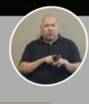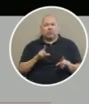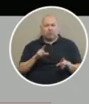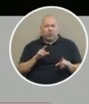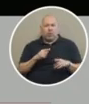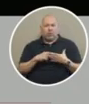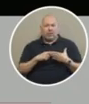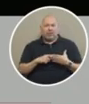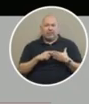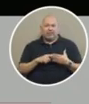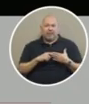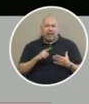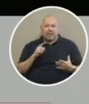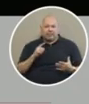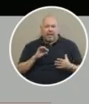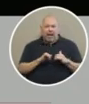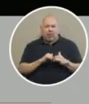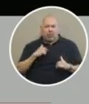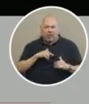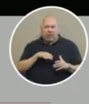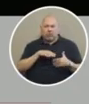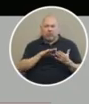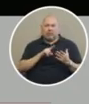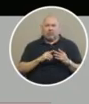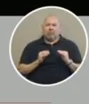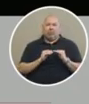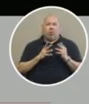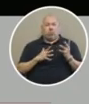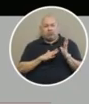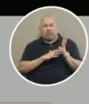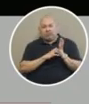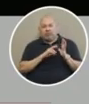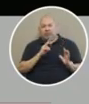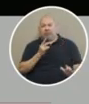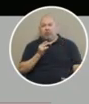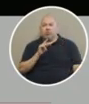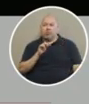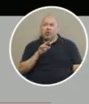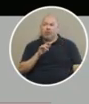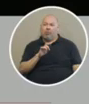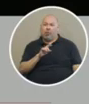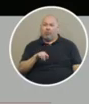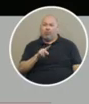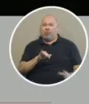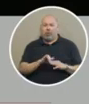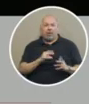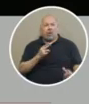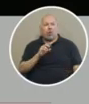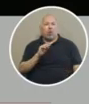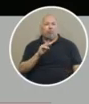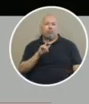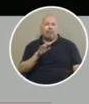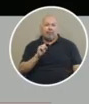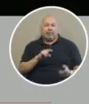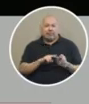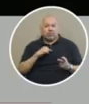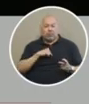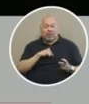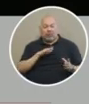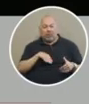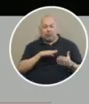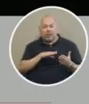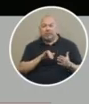to discuss how we address those that are most vulnerable in our population, those folks that are homeless, and how we are